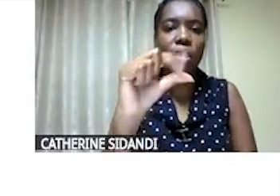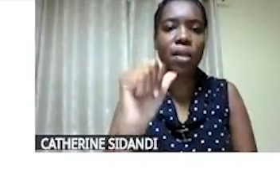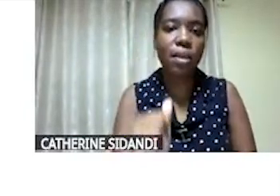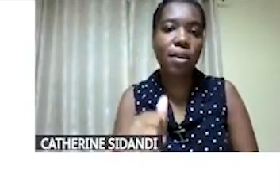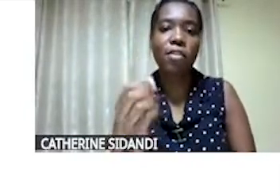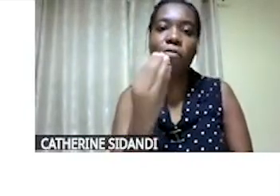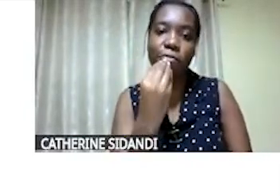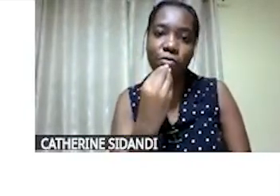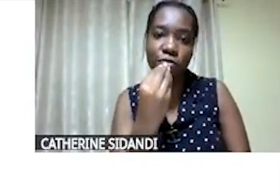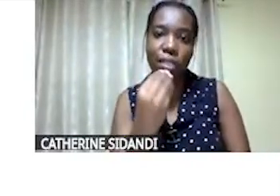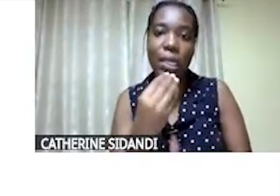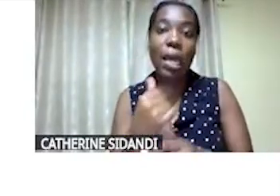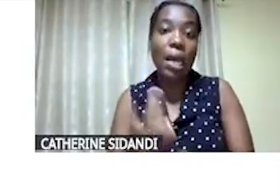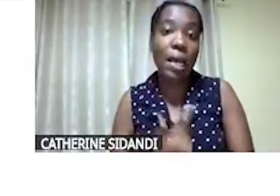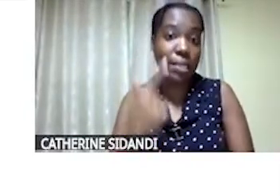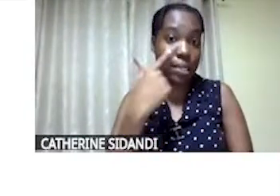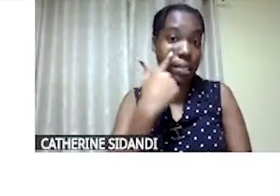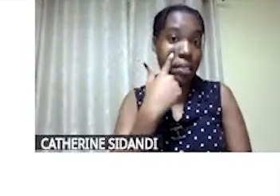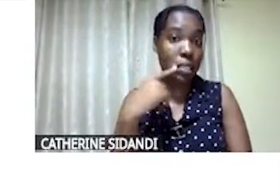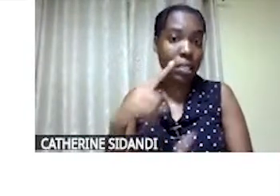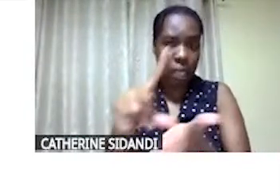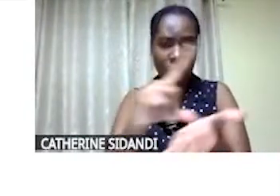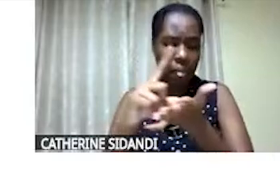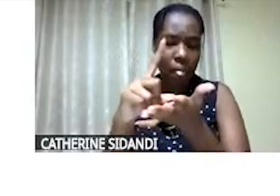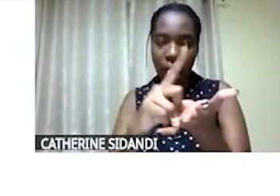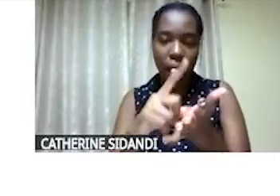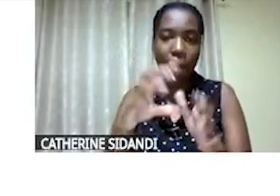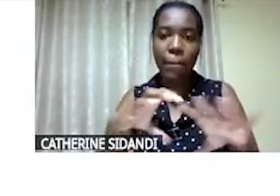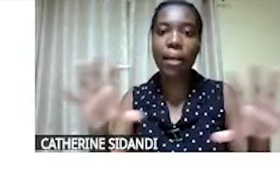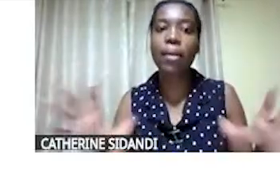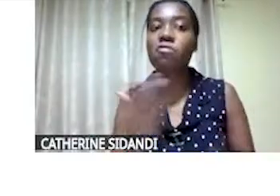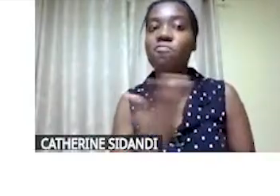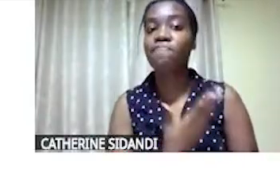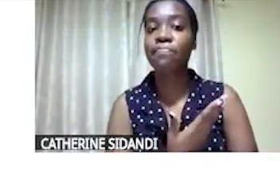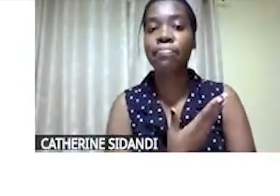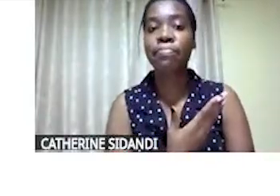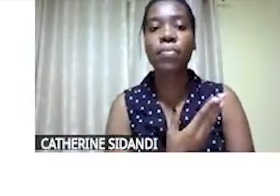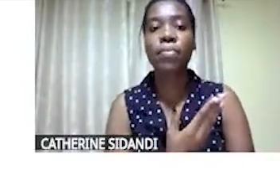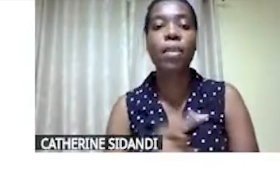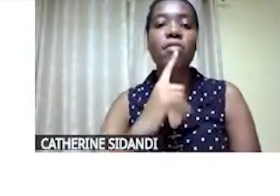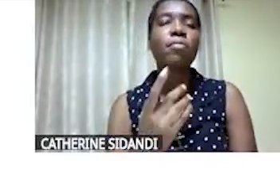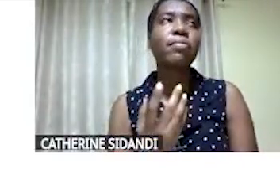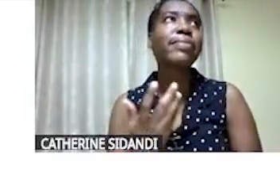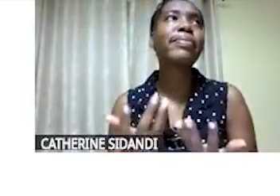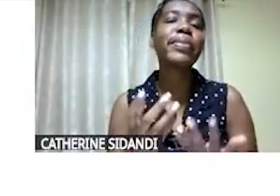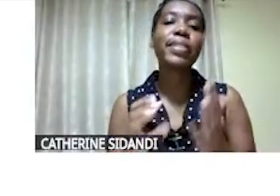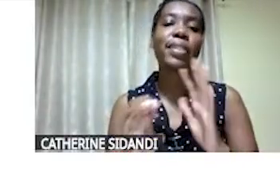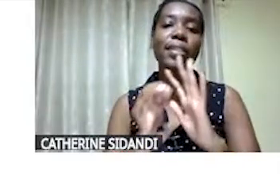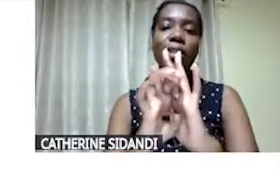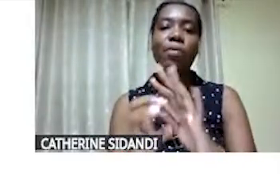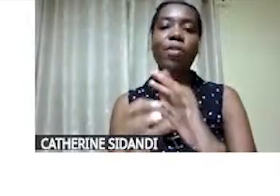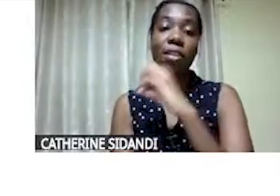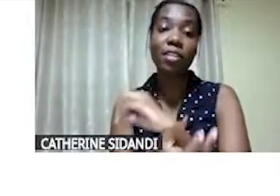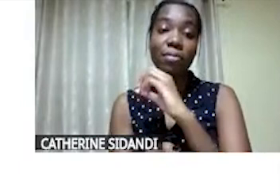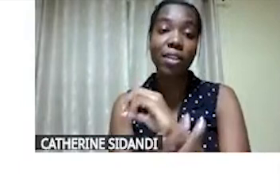market right now. So an example of then how they define their strategy, because whatever they